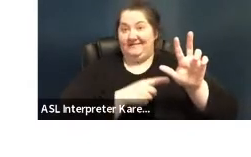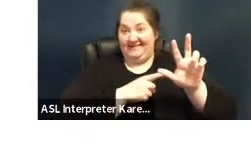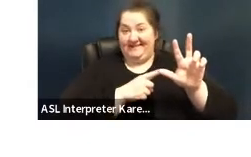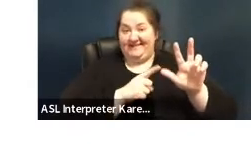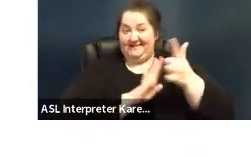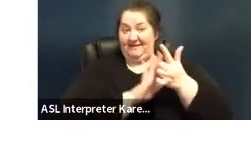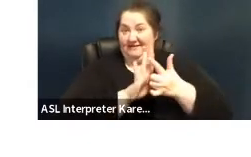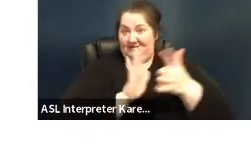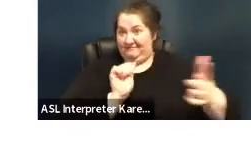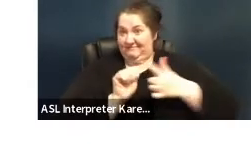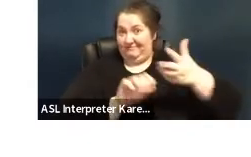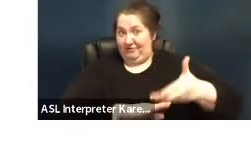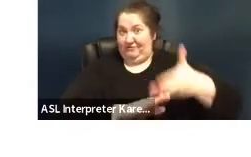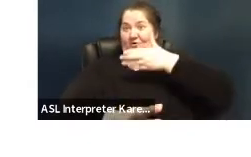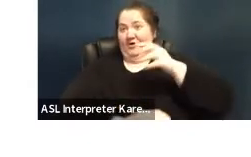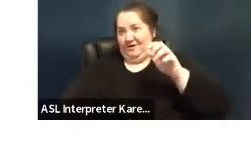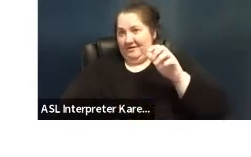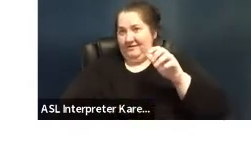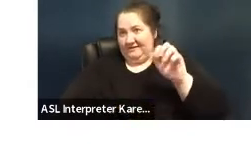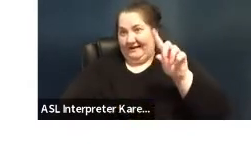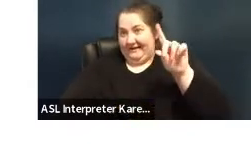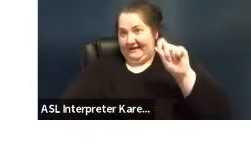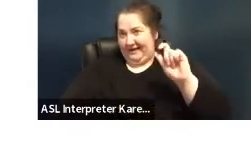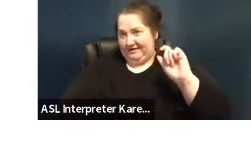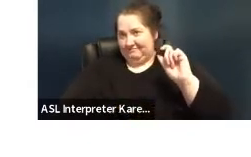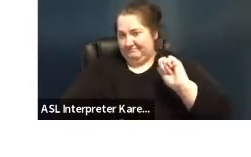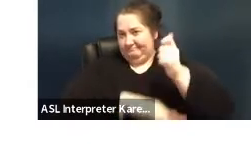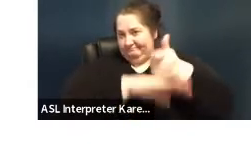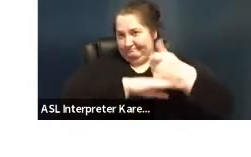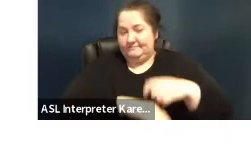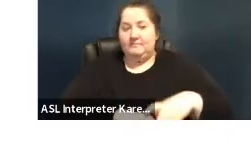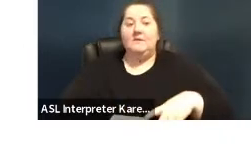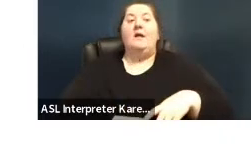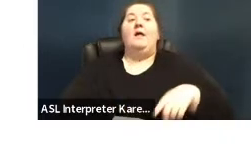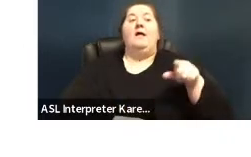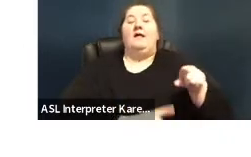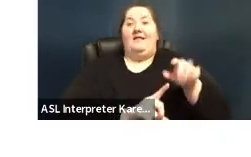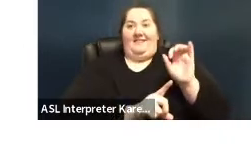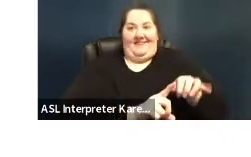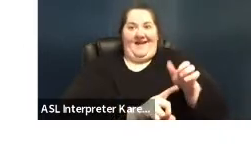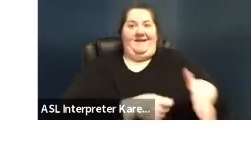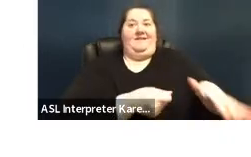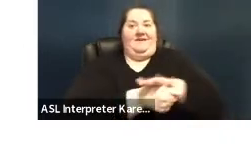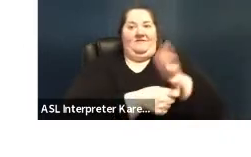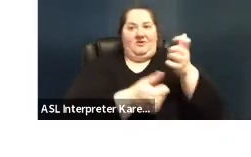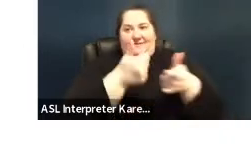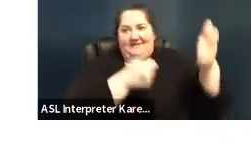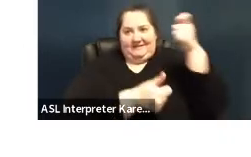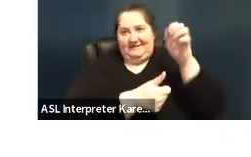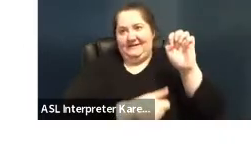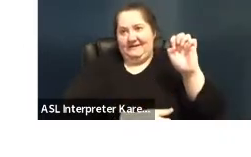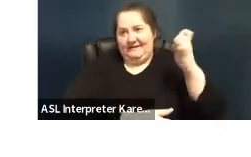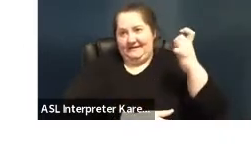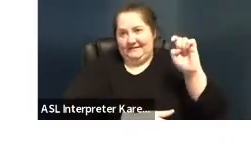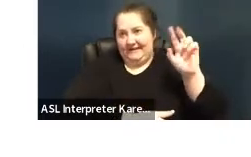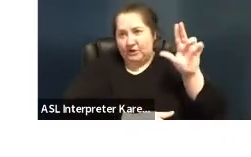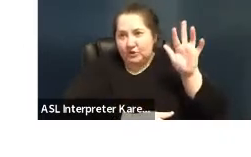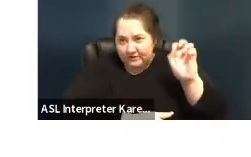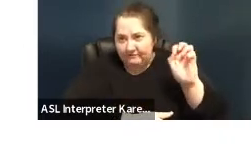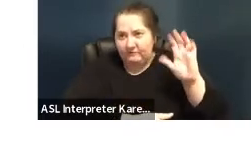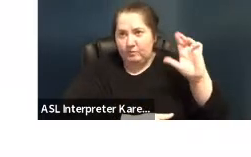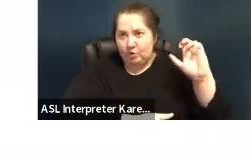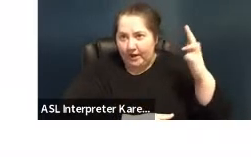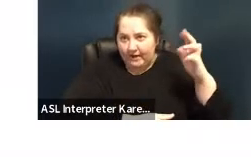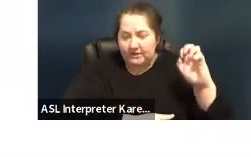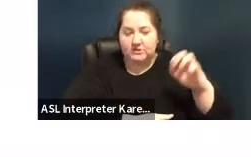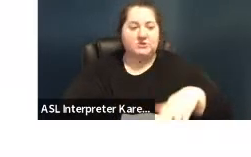ADA, does cover the executive branch of the federal government. All those